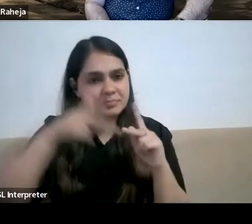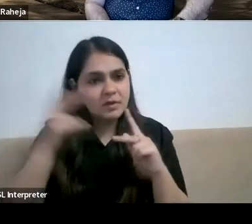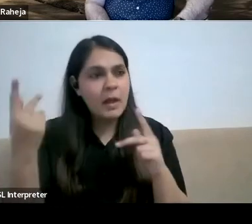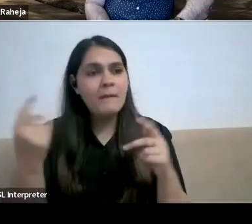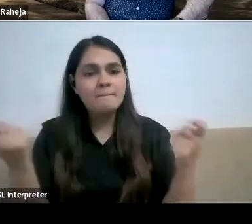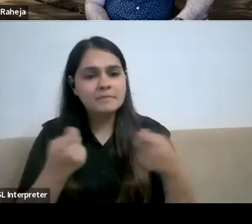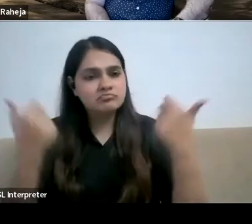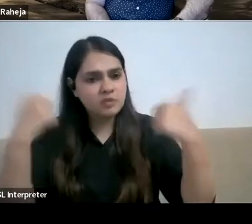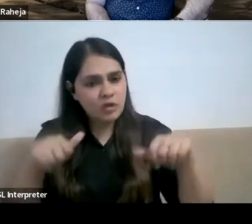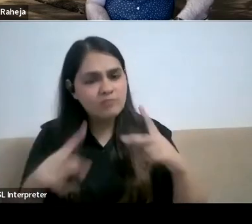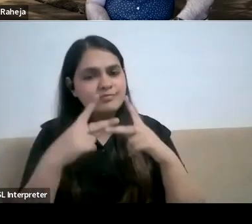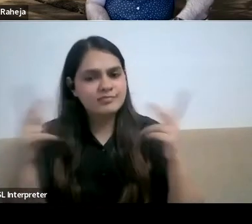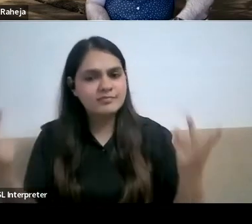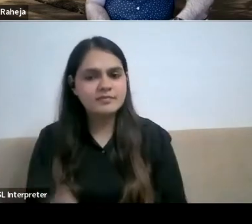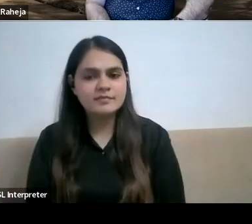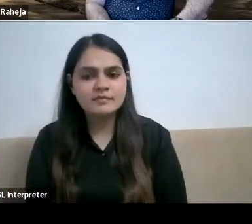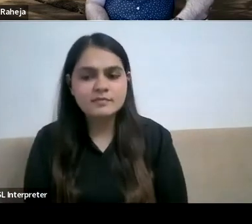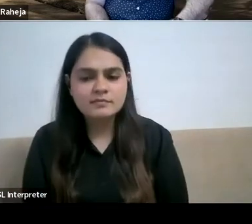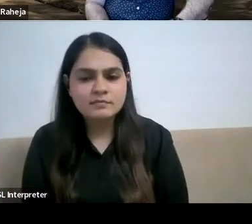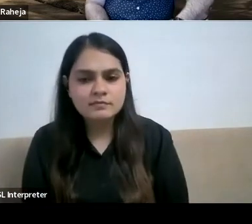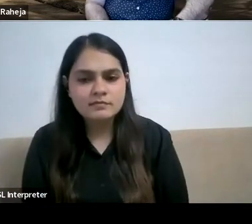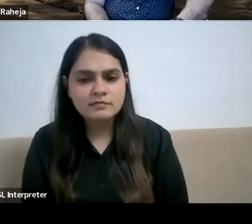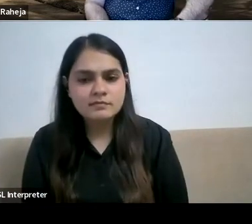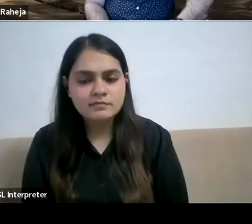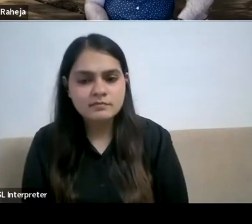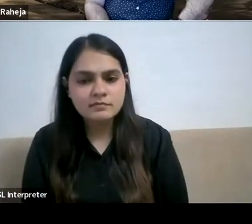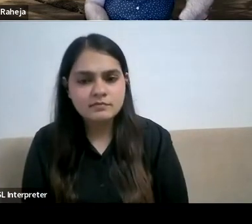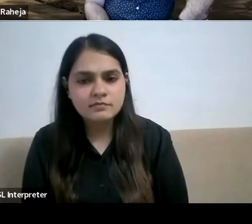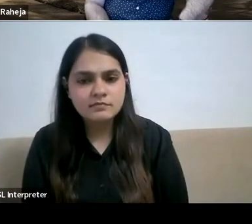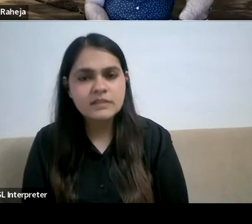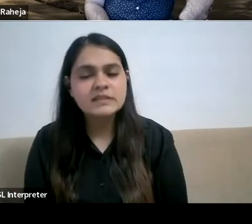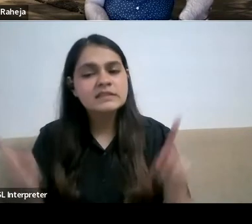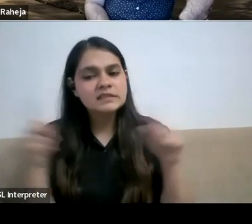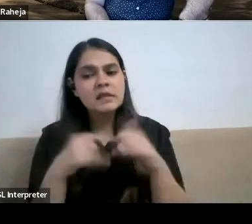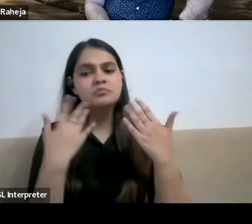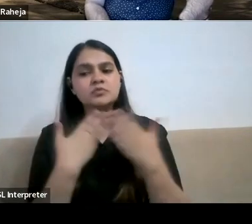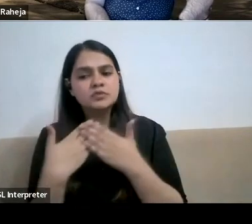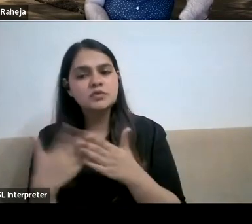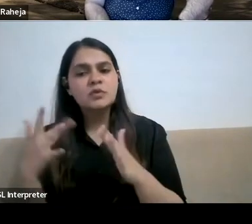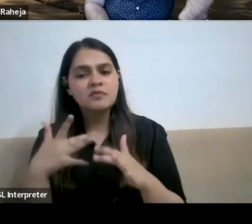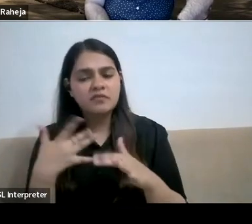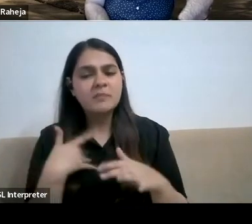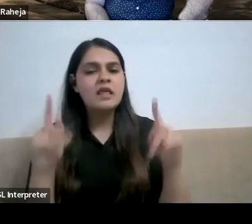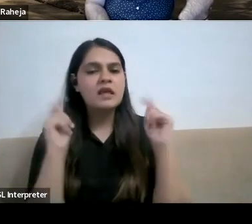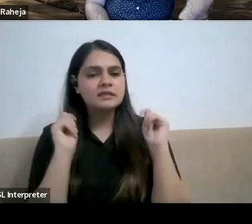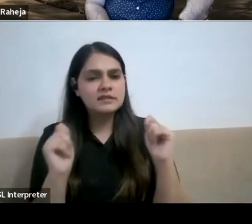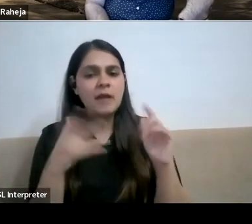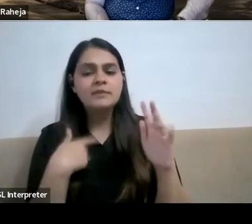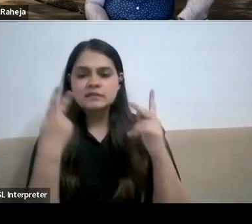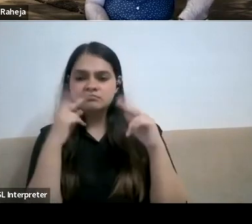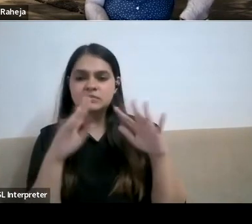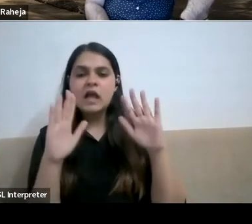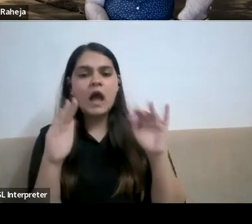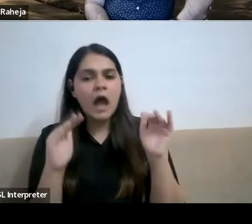business, whatever. So she adopted all the schools as well, and trying to kind of see how we